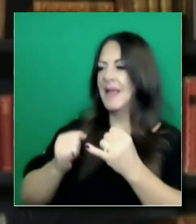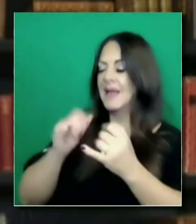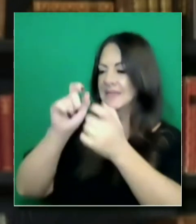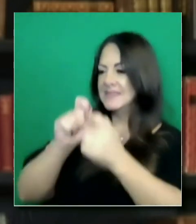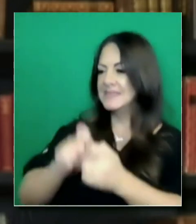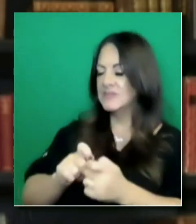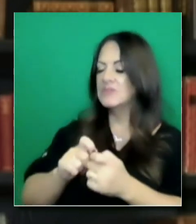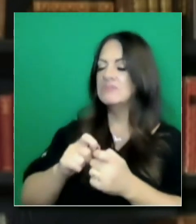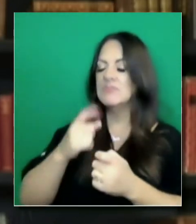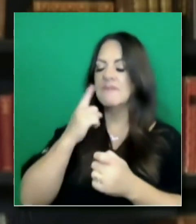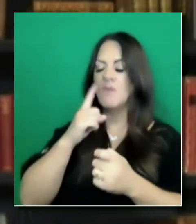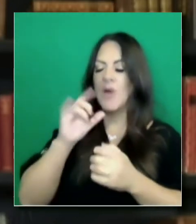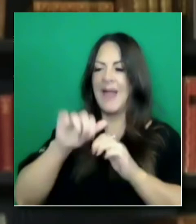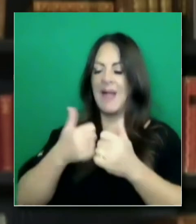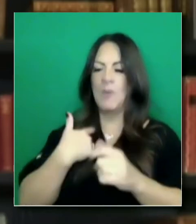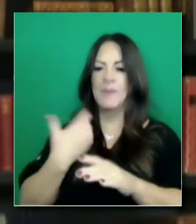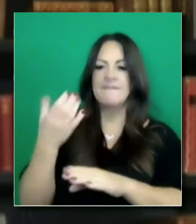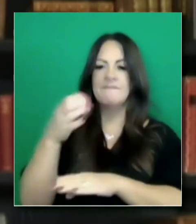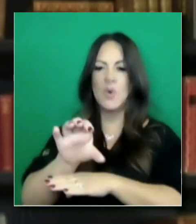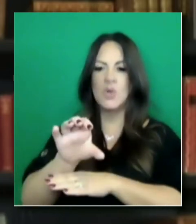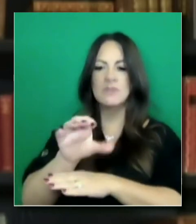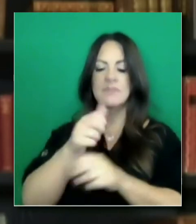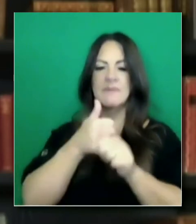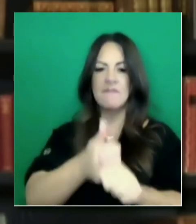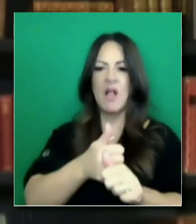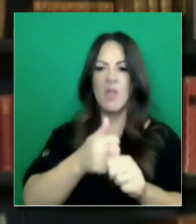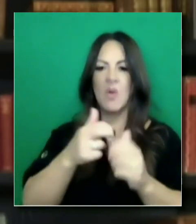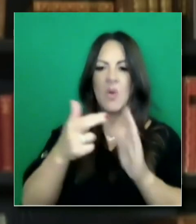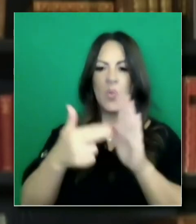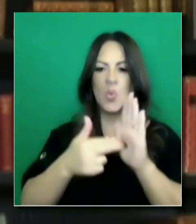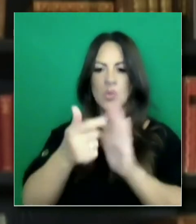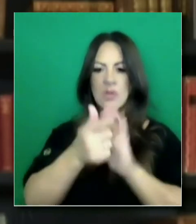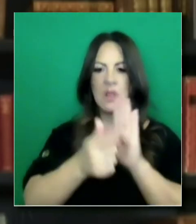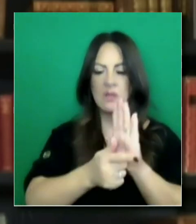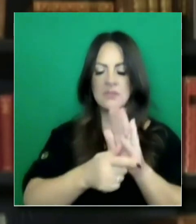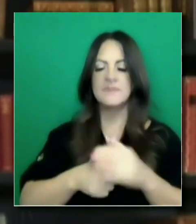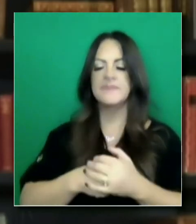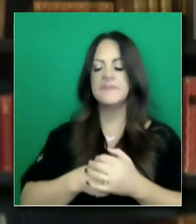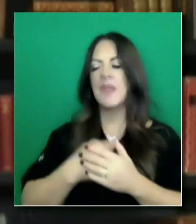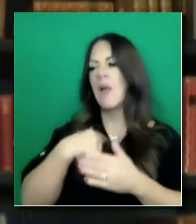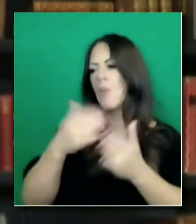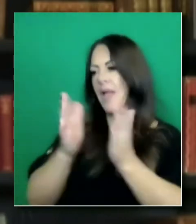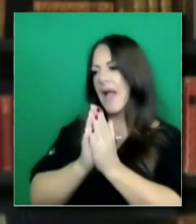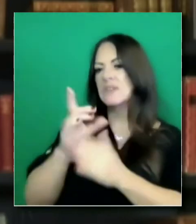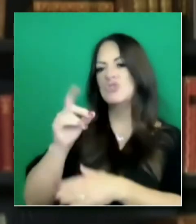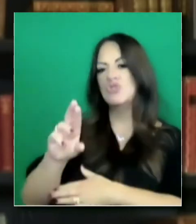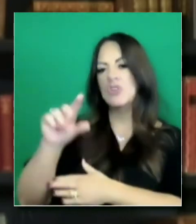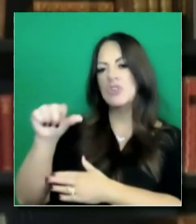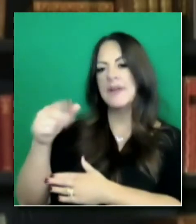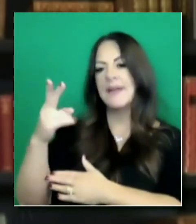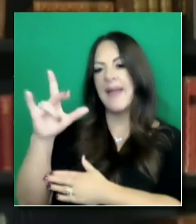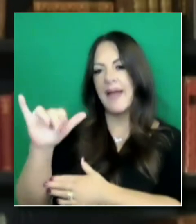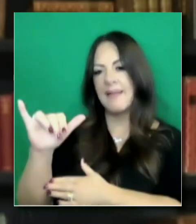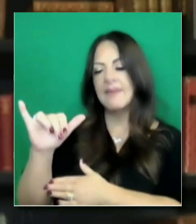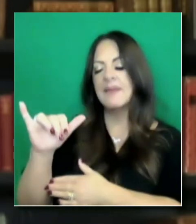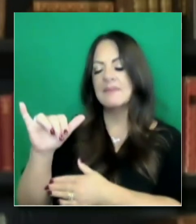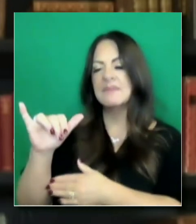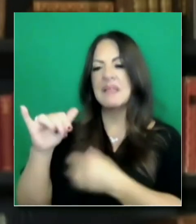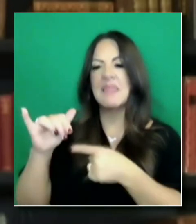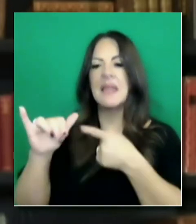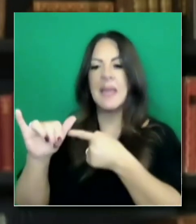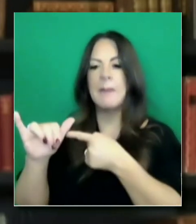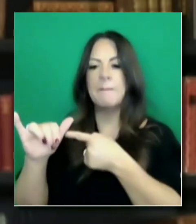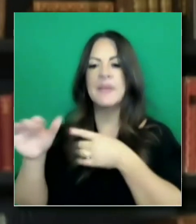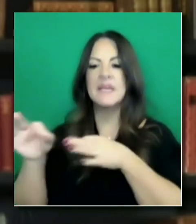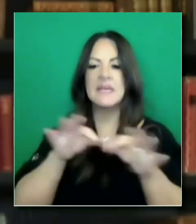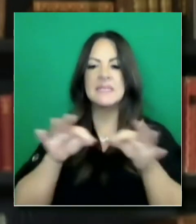that enforcement strategy. With that, that was a long answer, Jeremy. Let me just ask Dr. Galley, because I know he cares deeply about this as well and has been front and center in